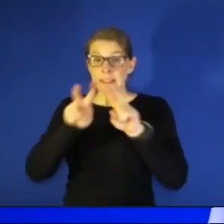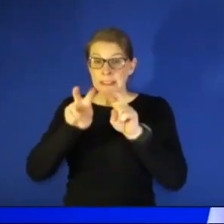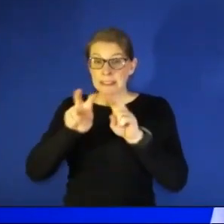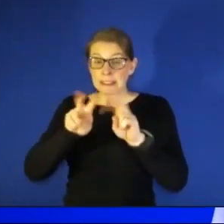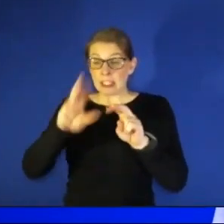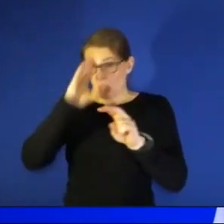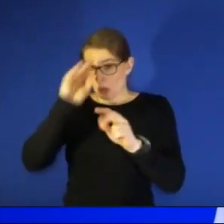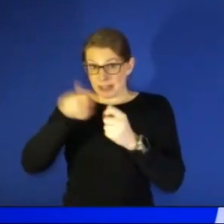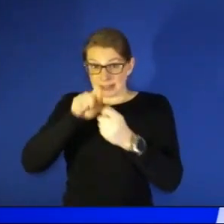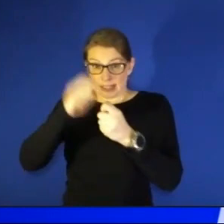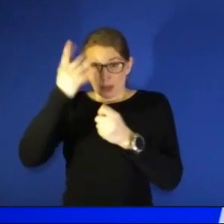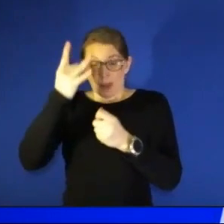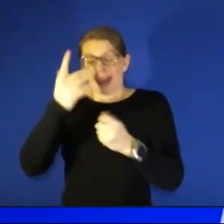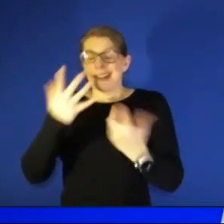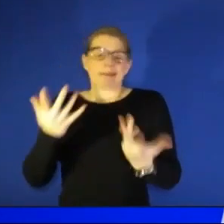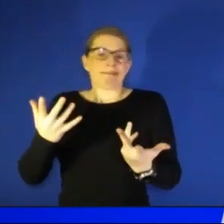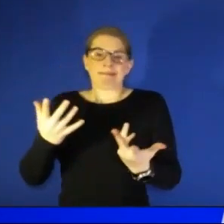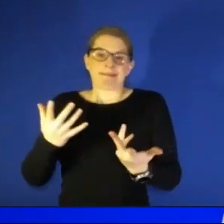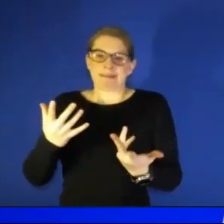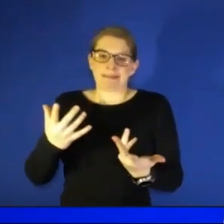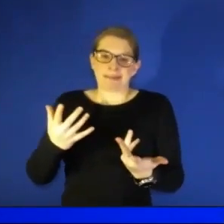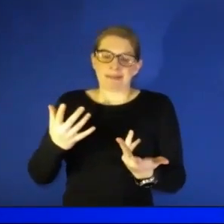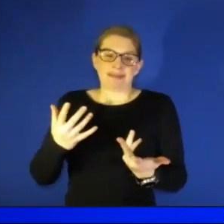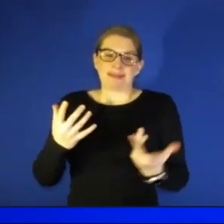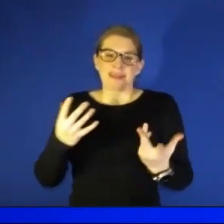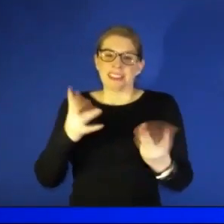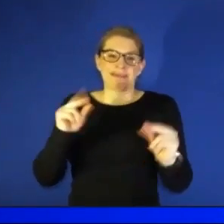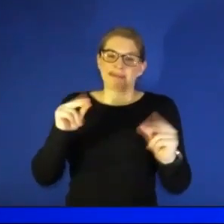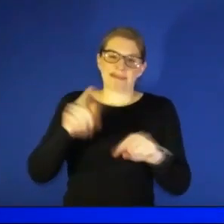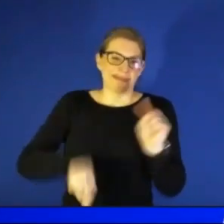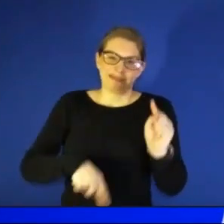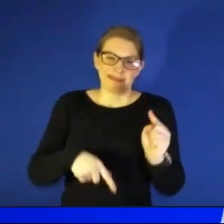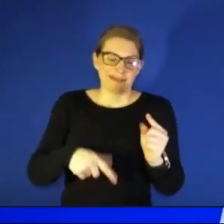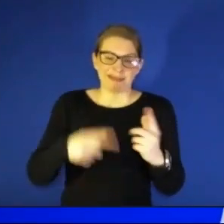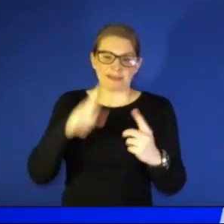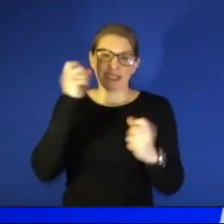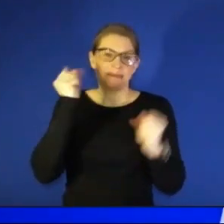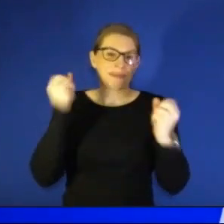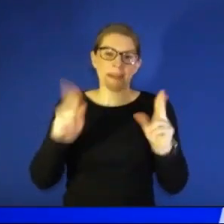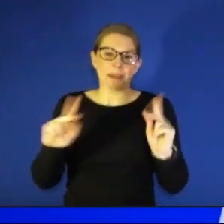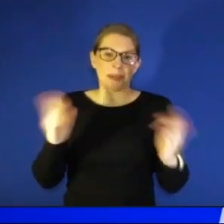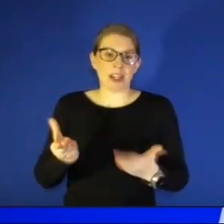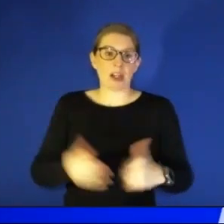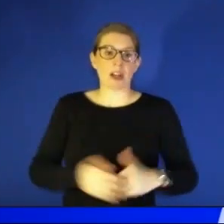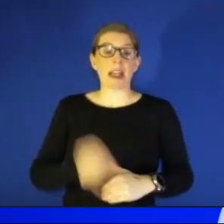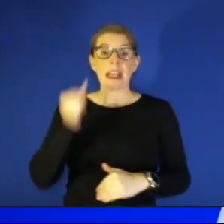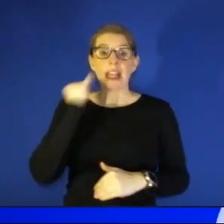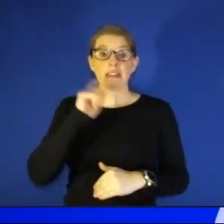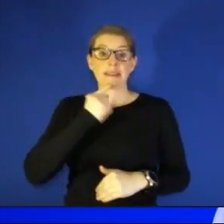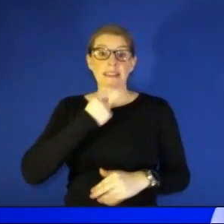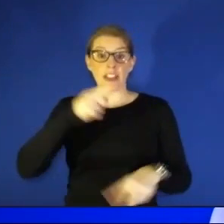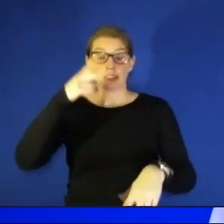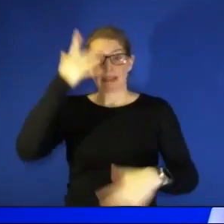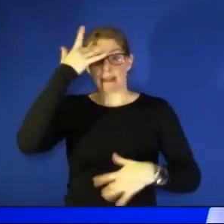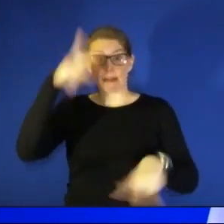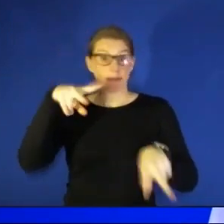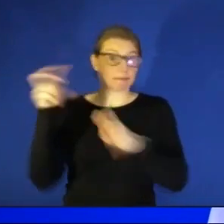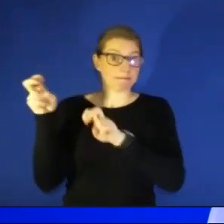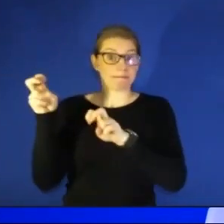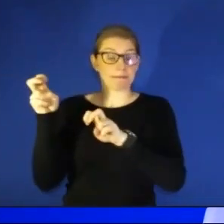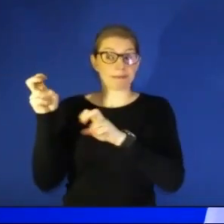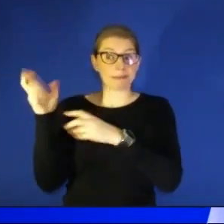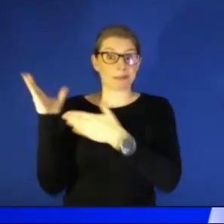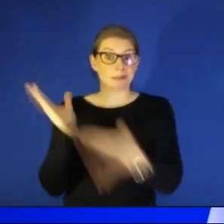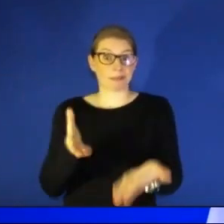that. But, we do know that when people come in and they are severely ill, they can be here for a while. So I think it